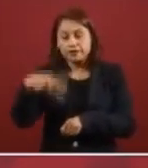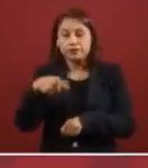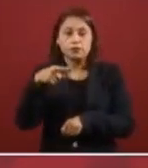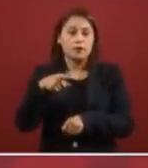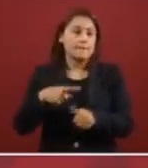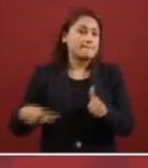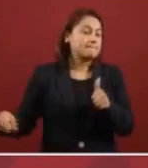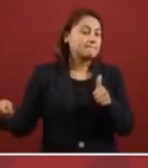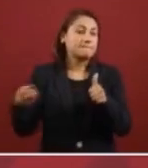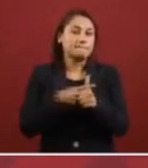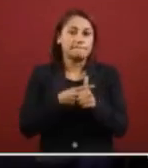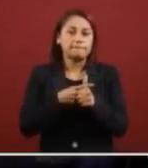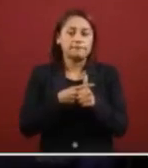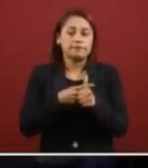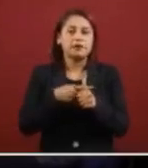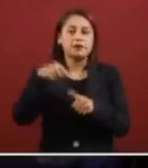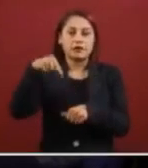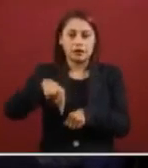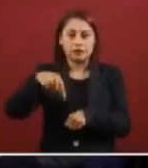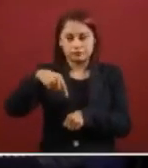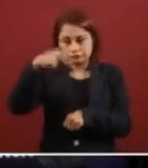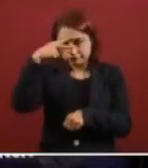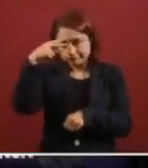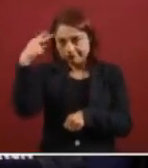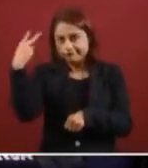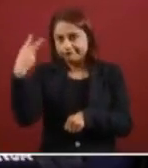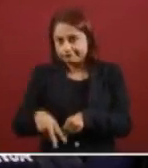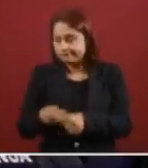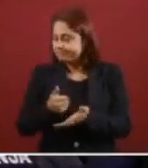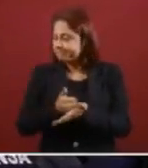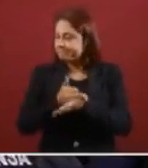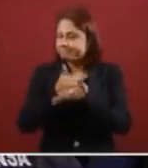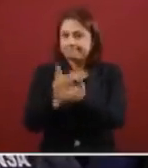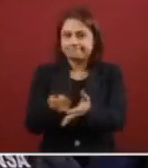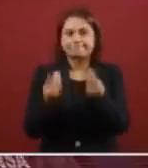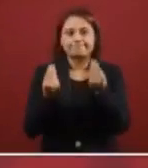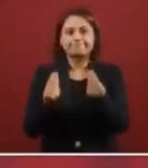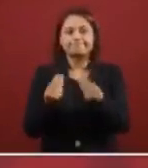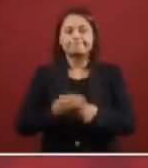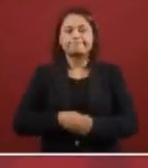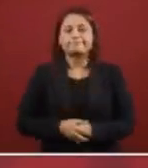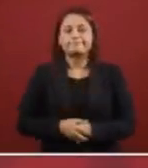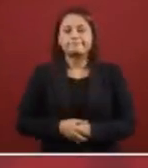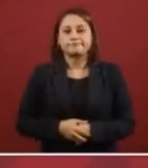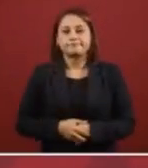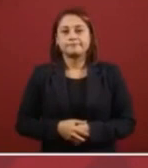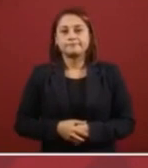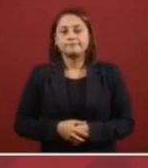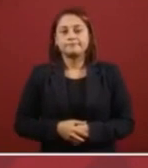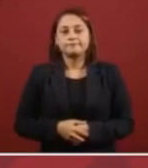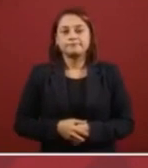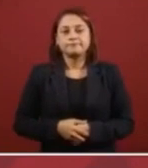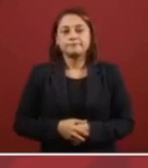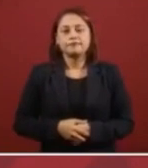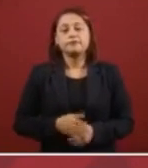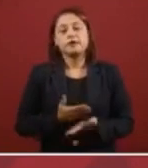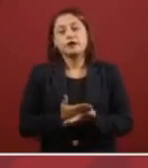are the primary form of income that this country has. And besides